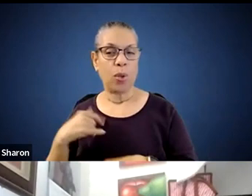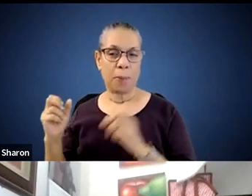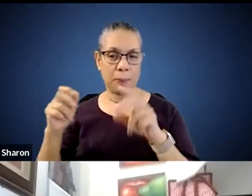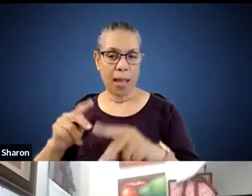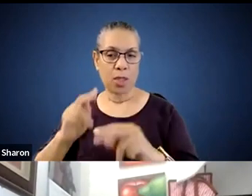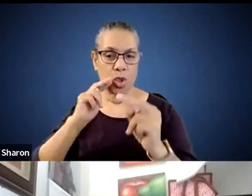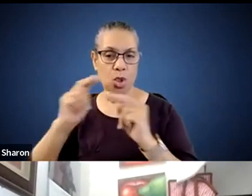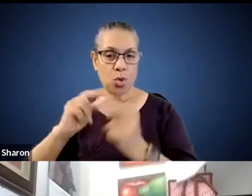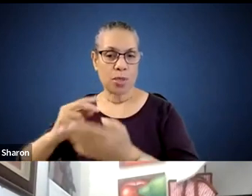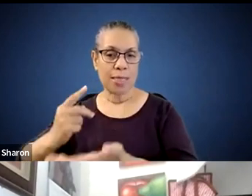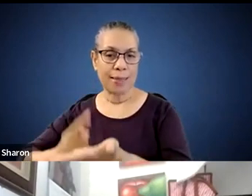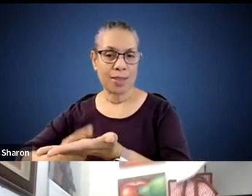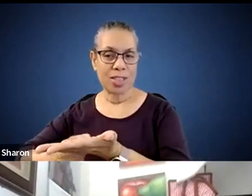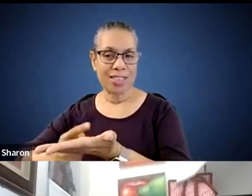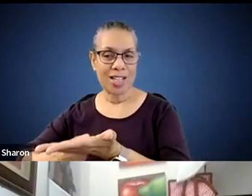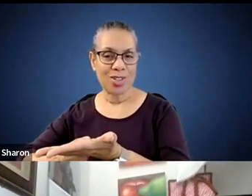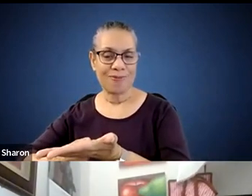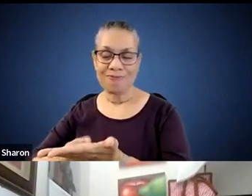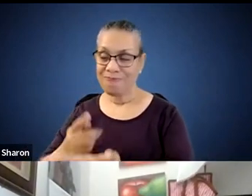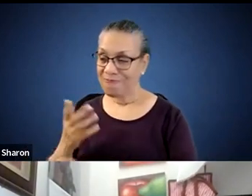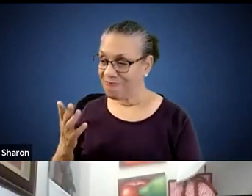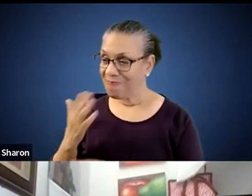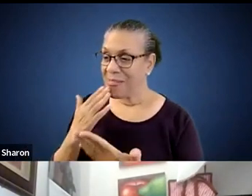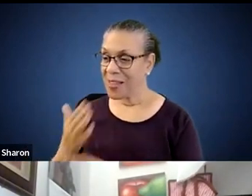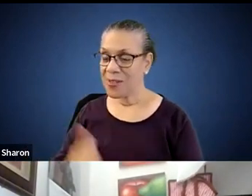great thank you so much thank you